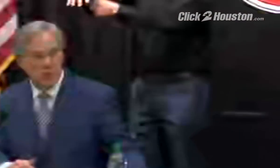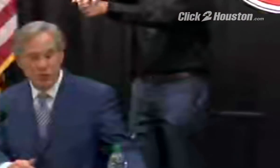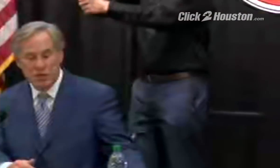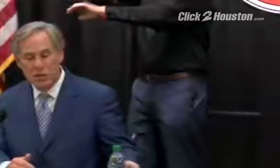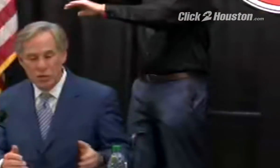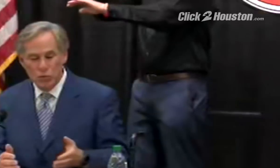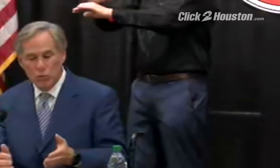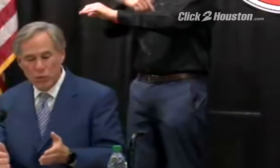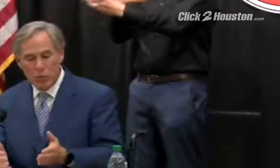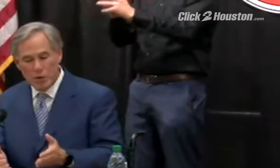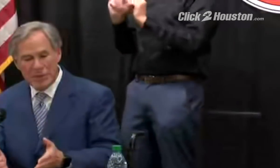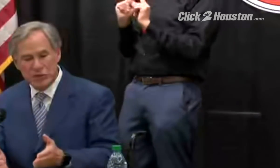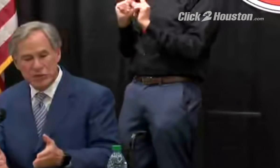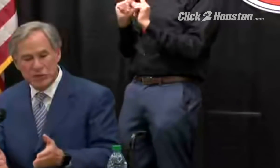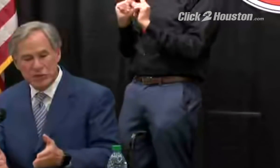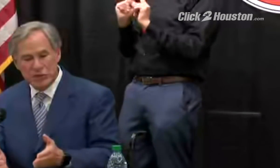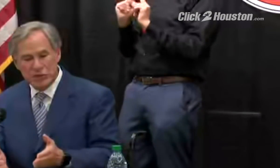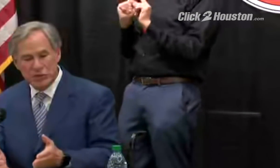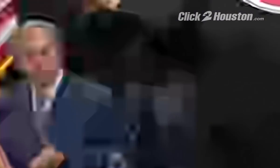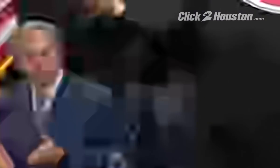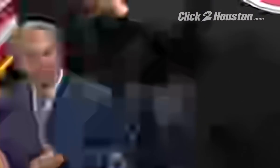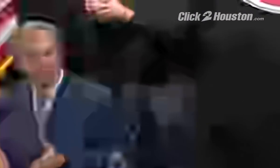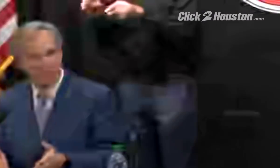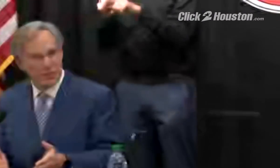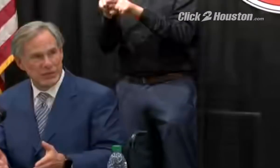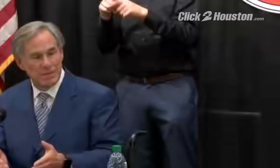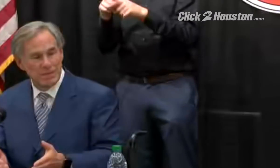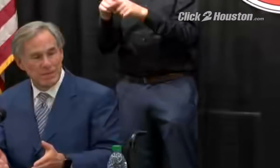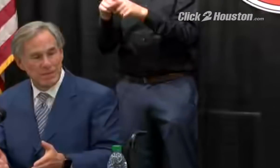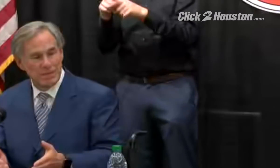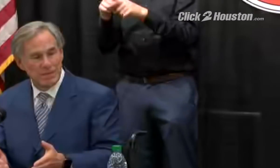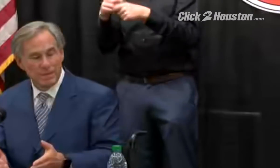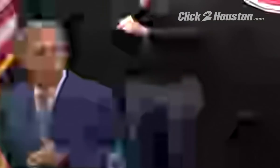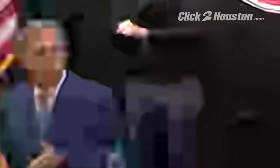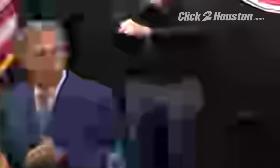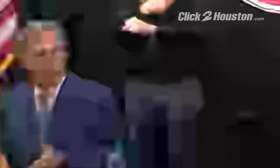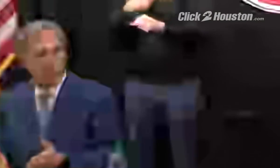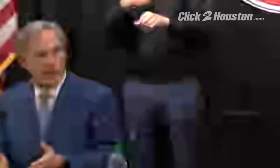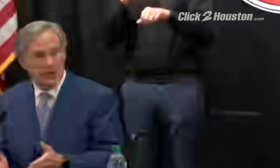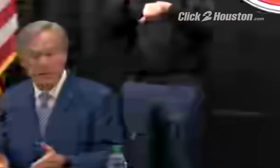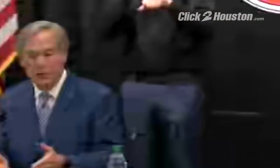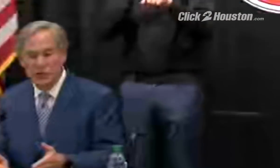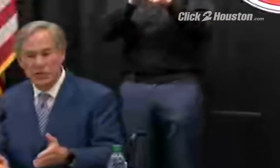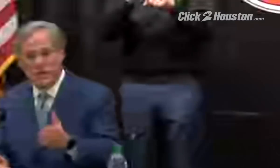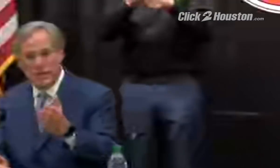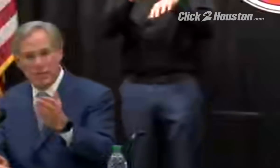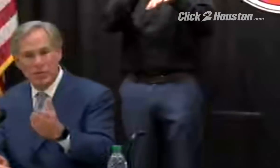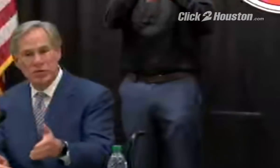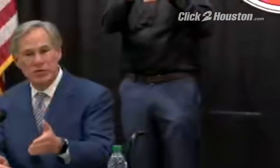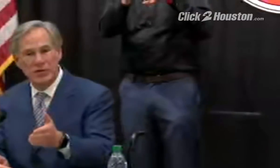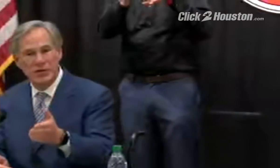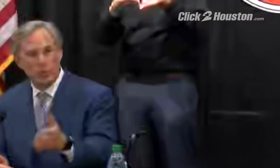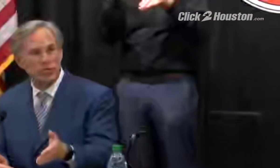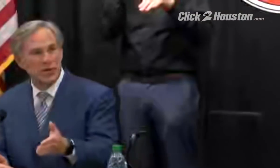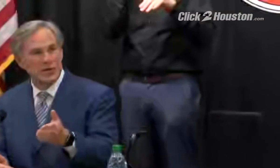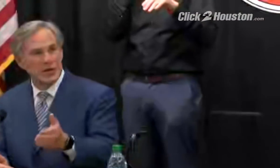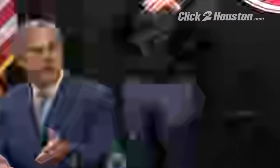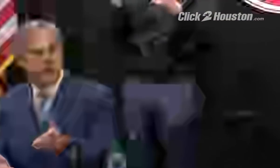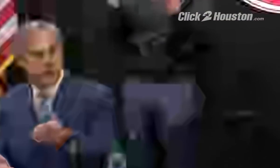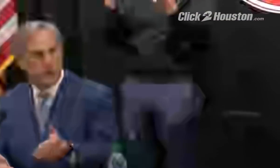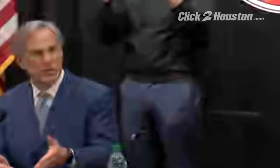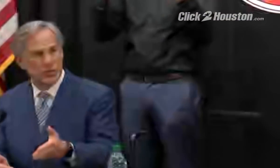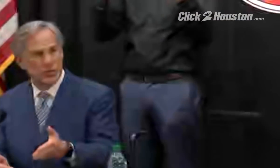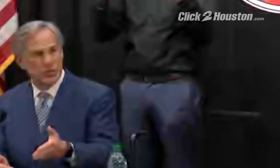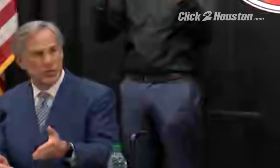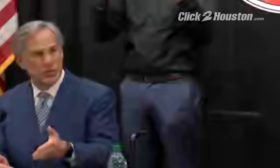what you mentioned. We want to make sure that there is hospital capacity in the more urban type setting so that if a person in a rural setting does